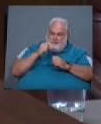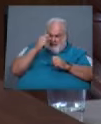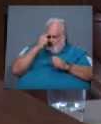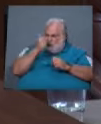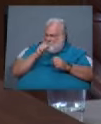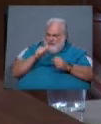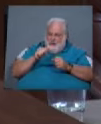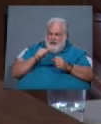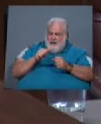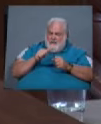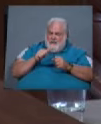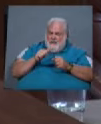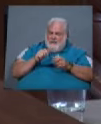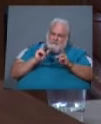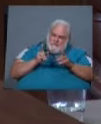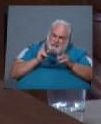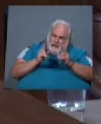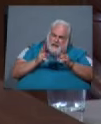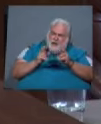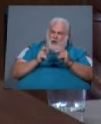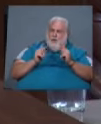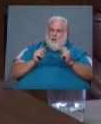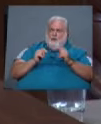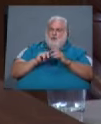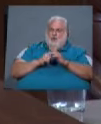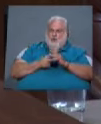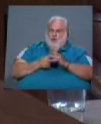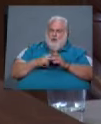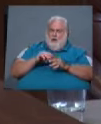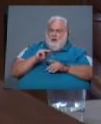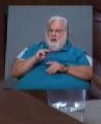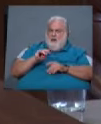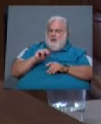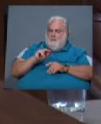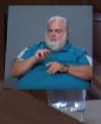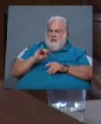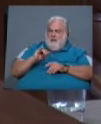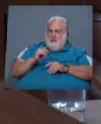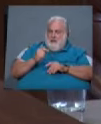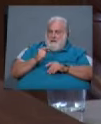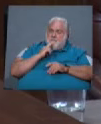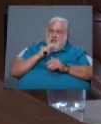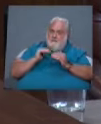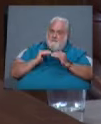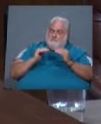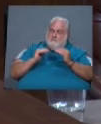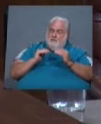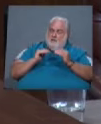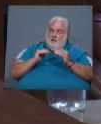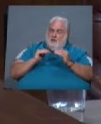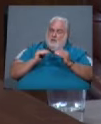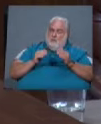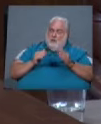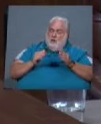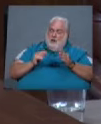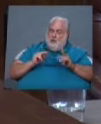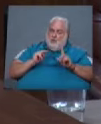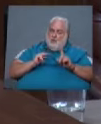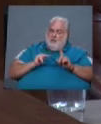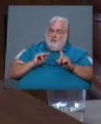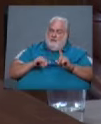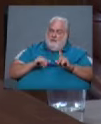on when you're going to start, when you want to start mining something. Would that be a fair way of looking at life?